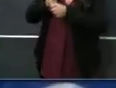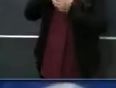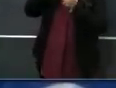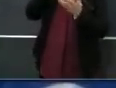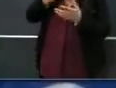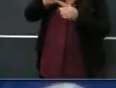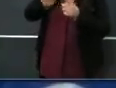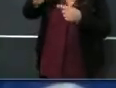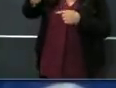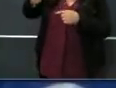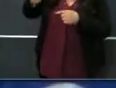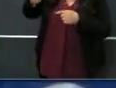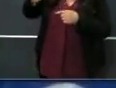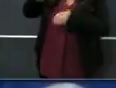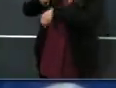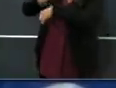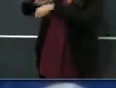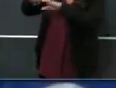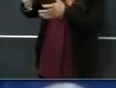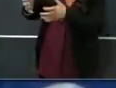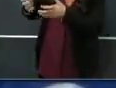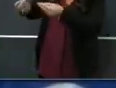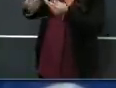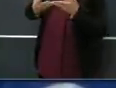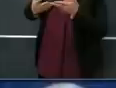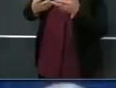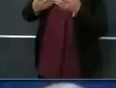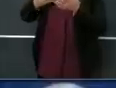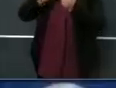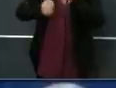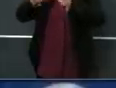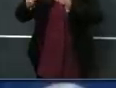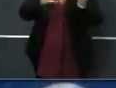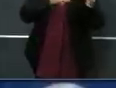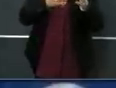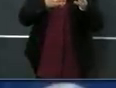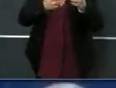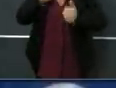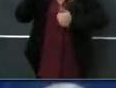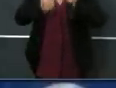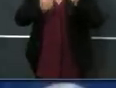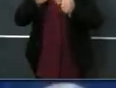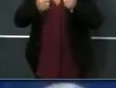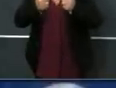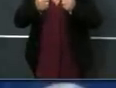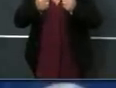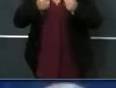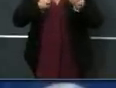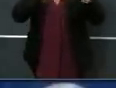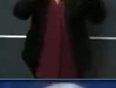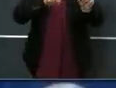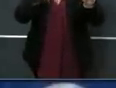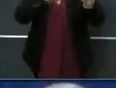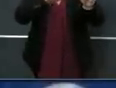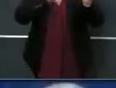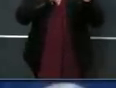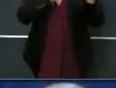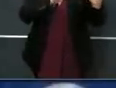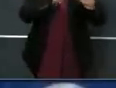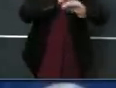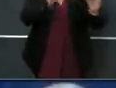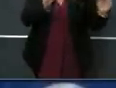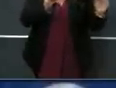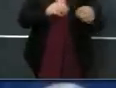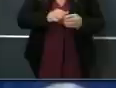every one of these areas where what I would refer to is a testing desert in this state, and then